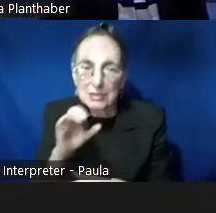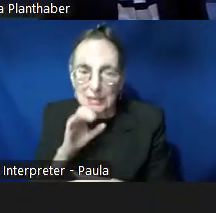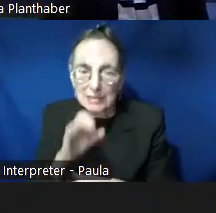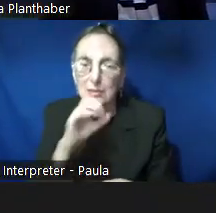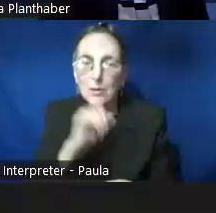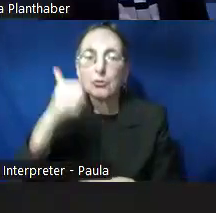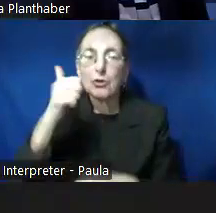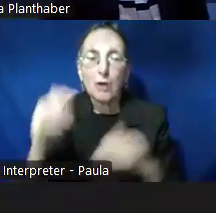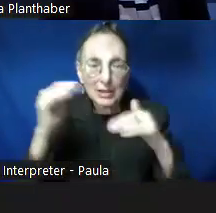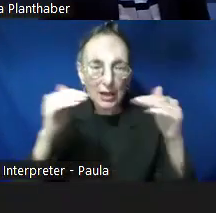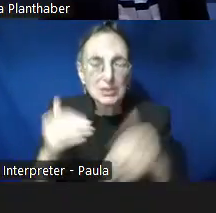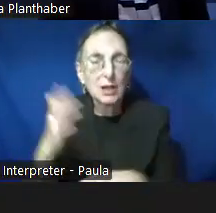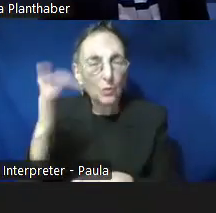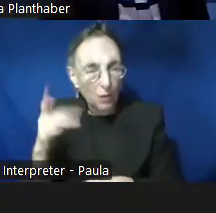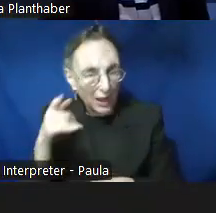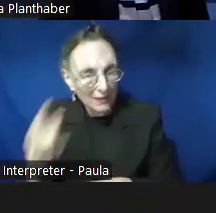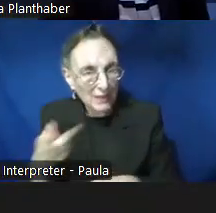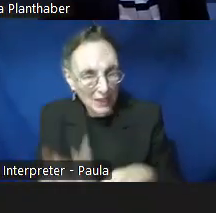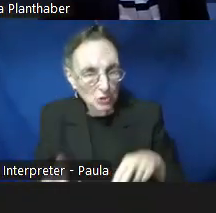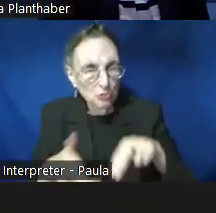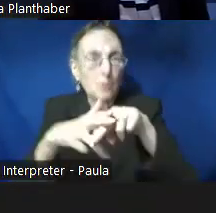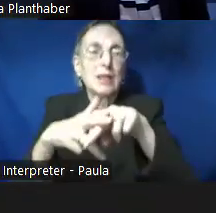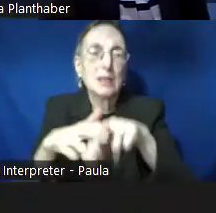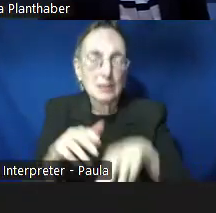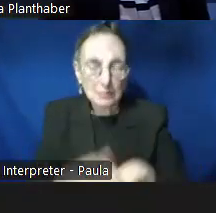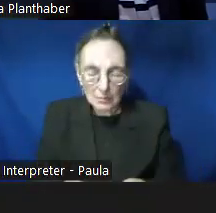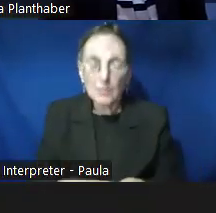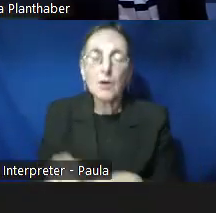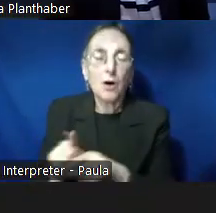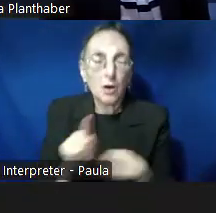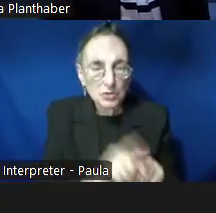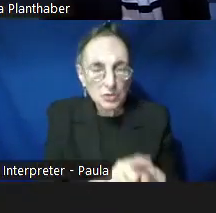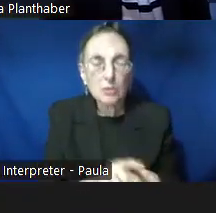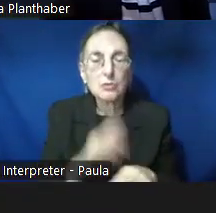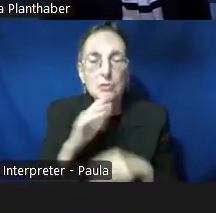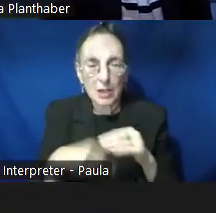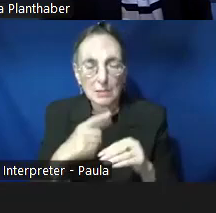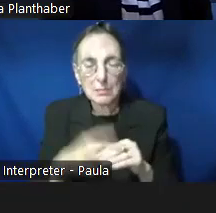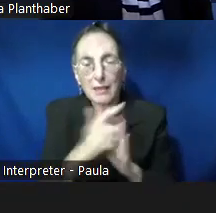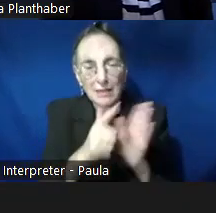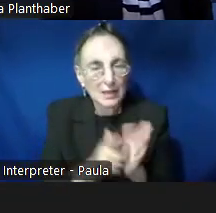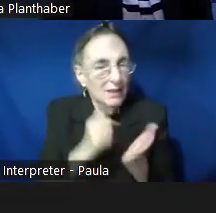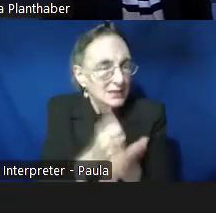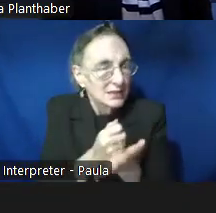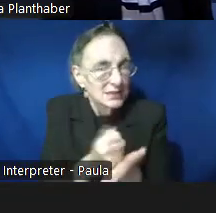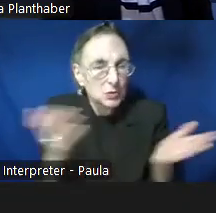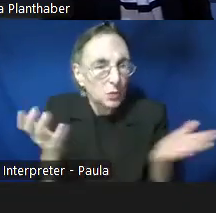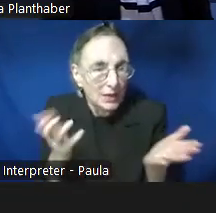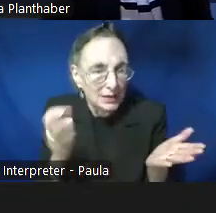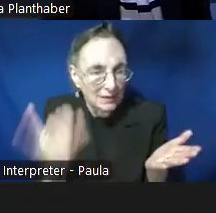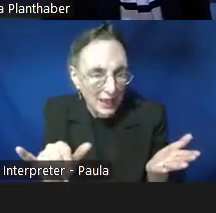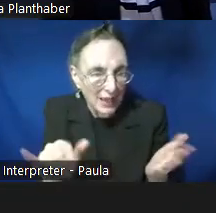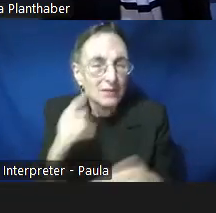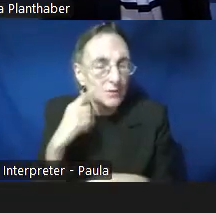issues at a growing rate. They're also going to touch a bit on what legal assistance is, for those of you that may